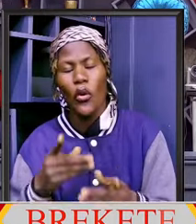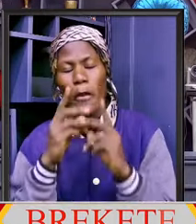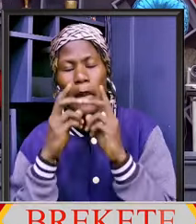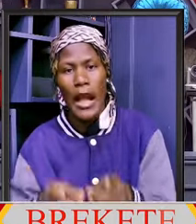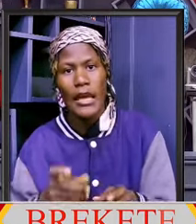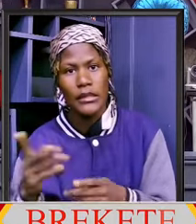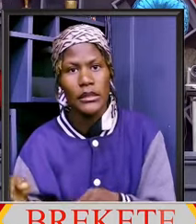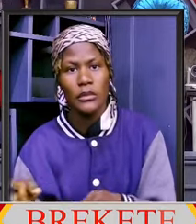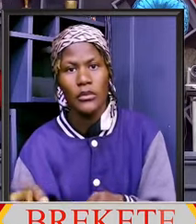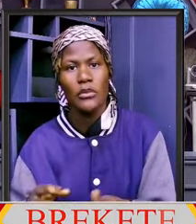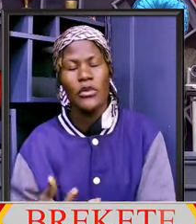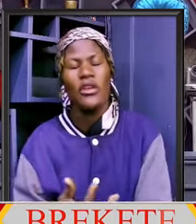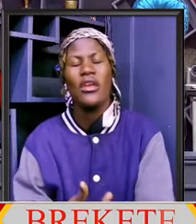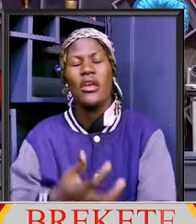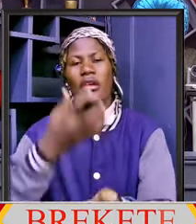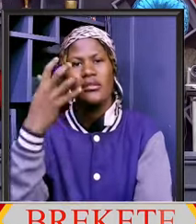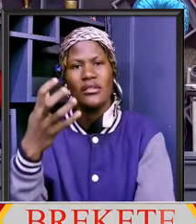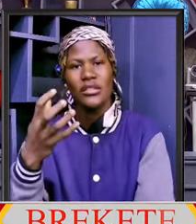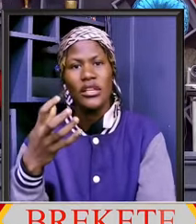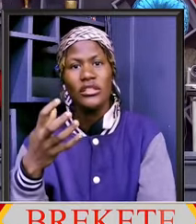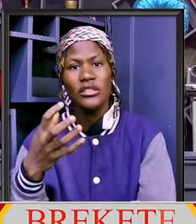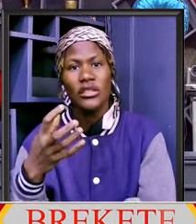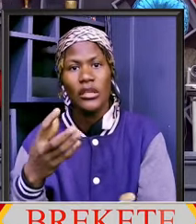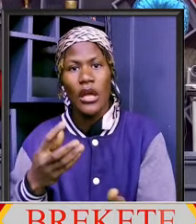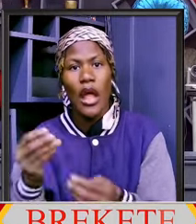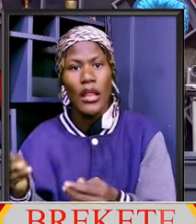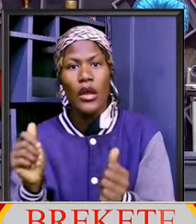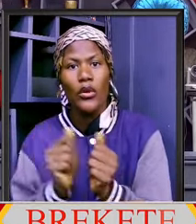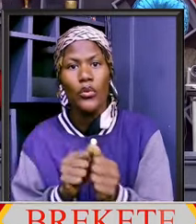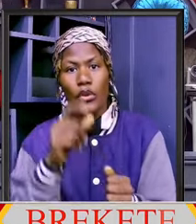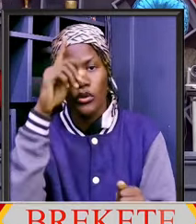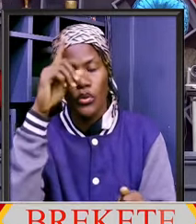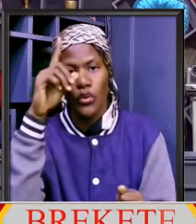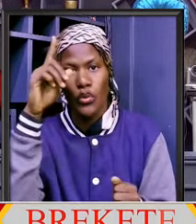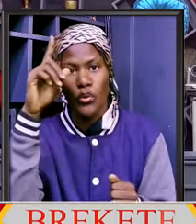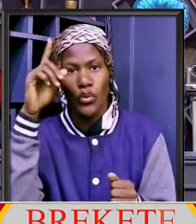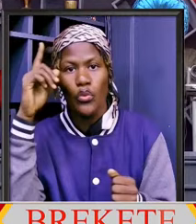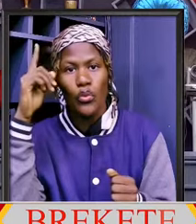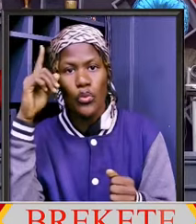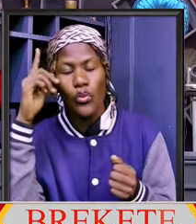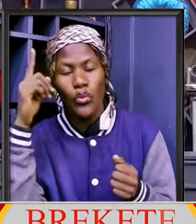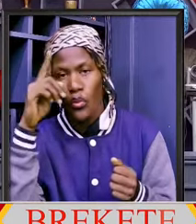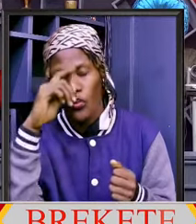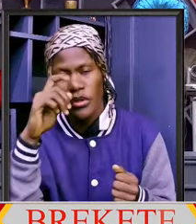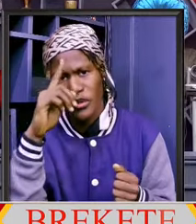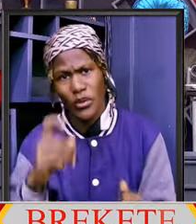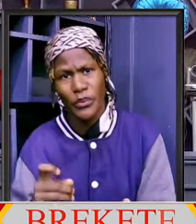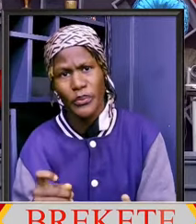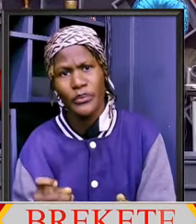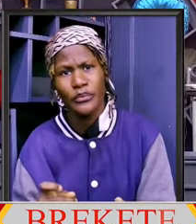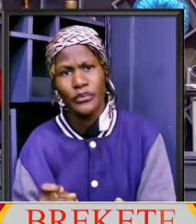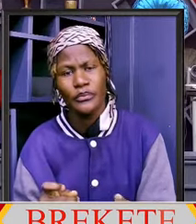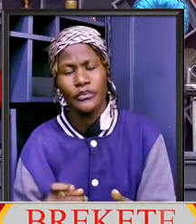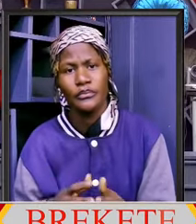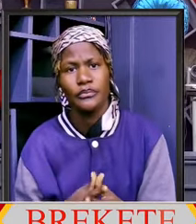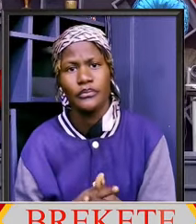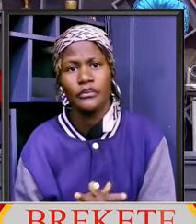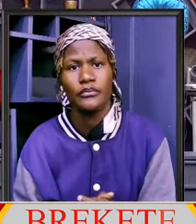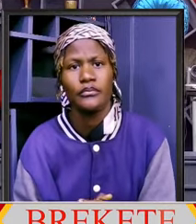them. Amen. May you enrich them with wisdom. Amen. May they deliver this country to the promised land.